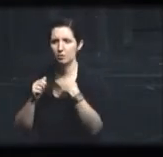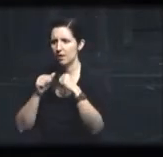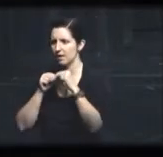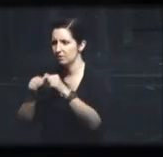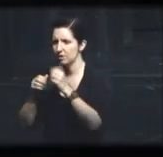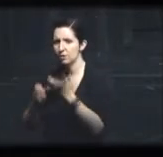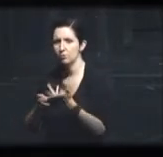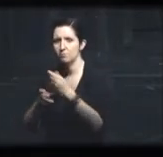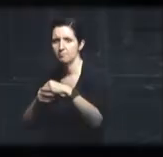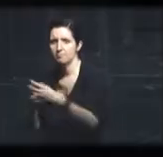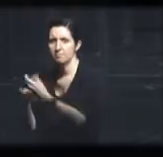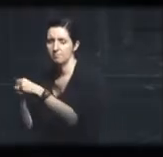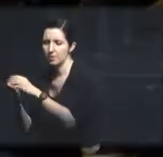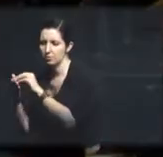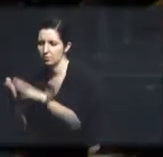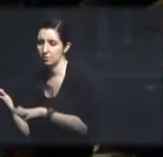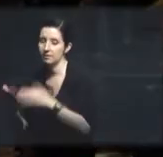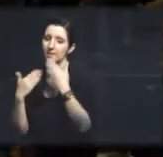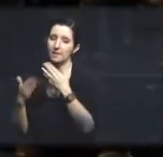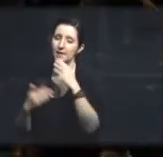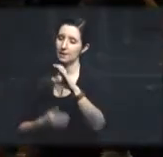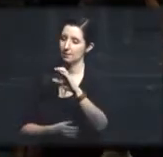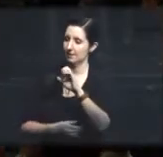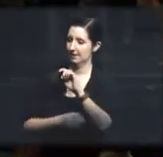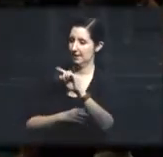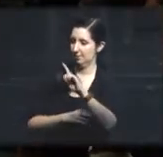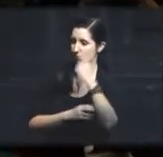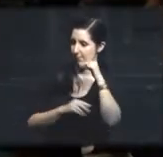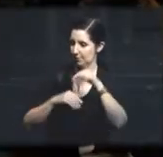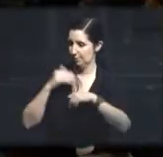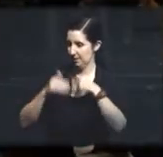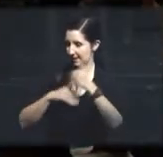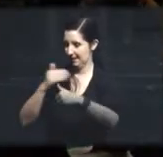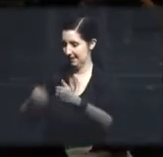a wonderful job with this process.